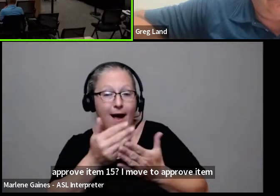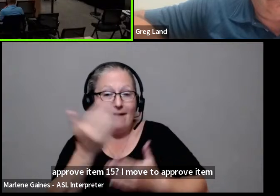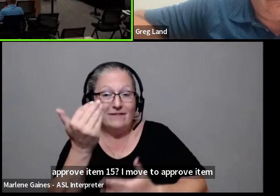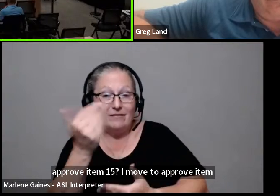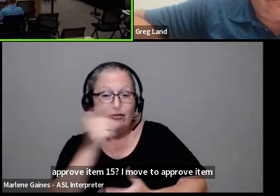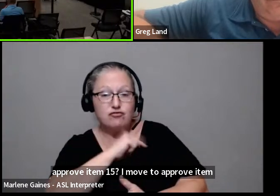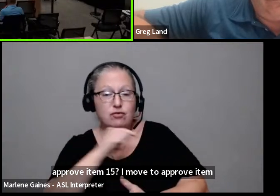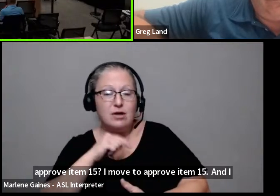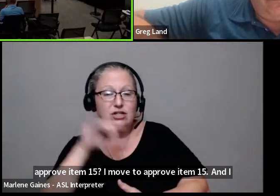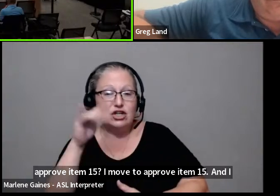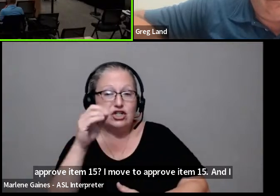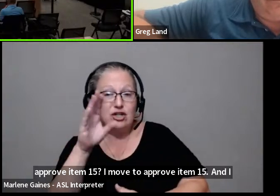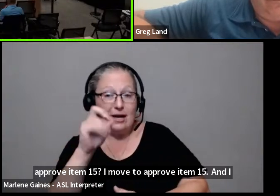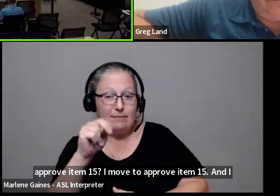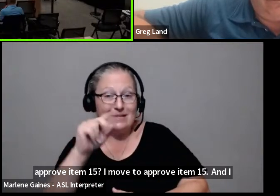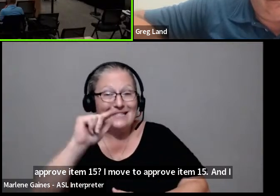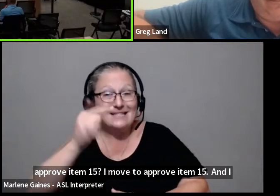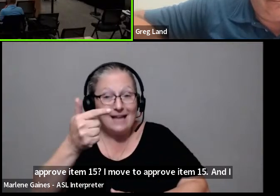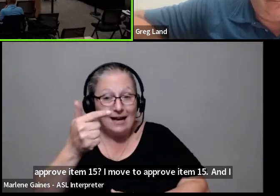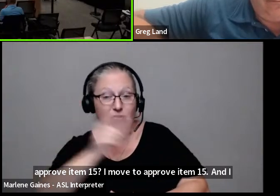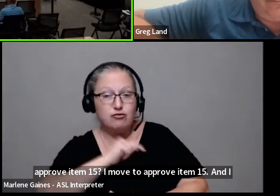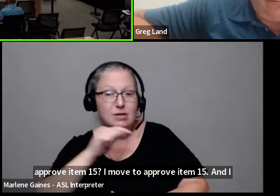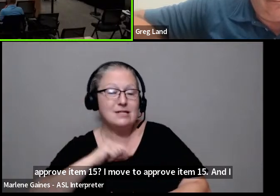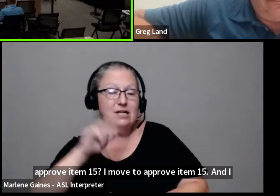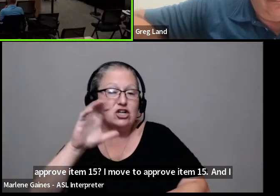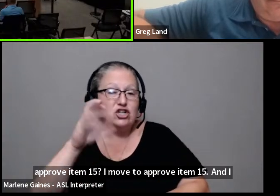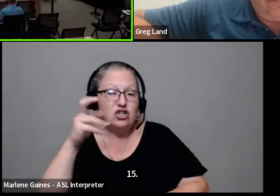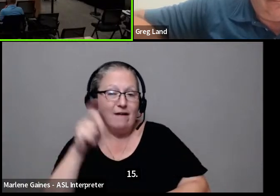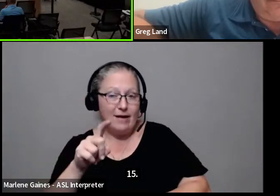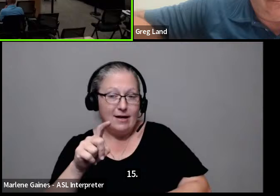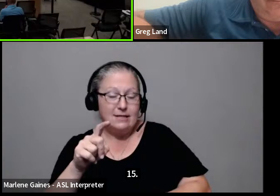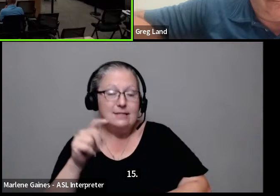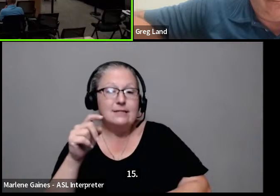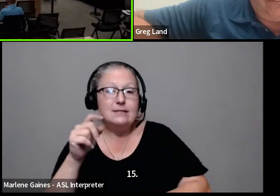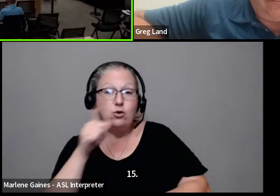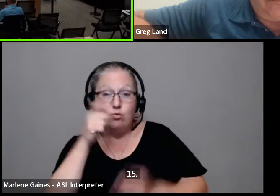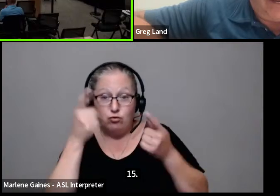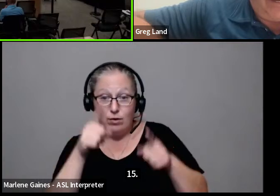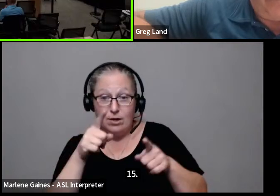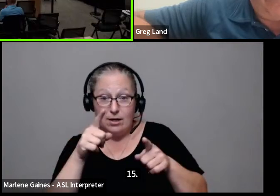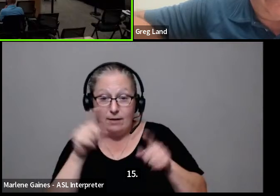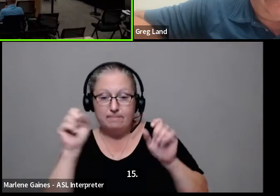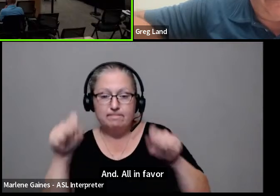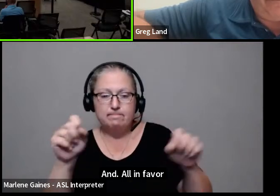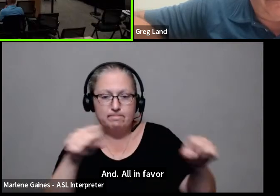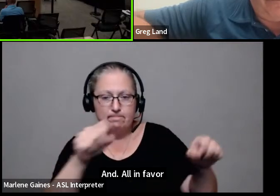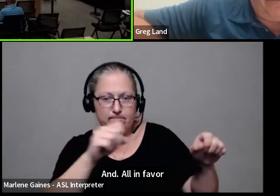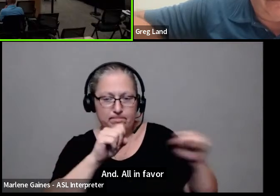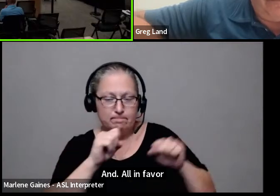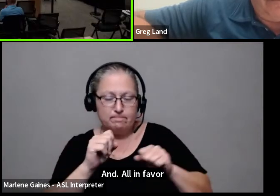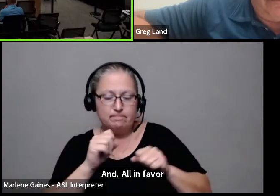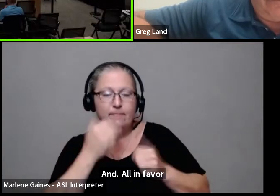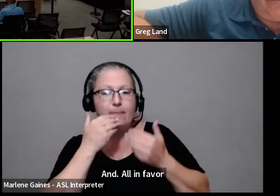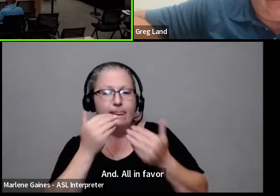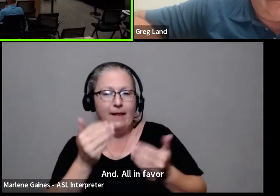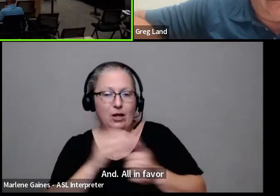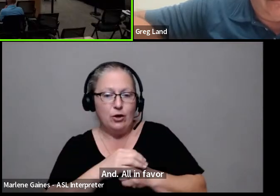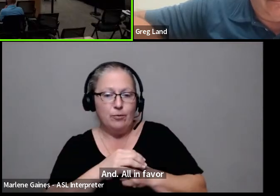by trustee Jacobson and a second by trustee Chavez. All in favor? Aye. Aye. Thank